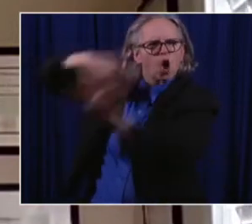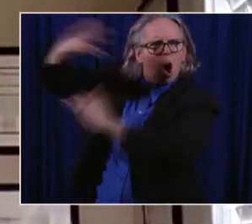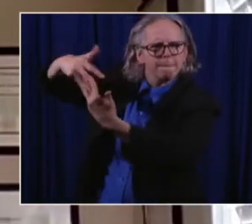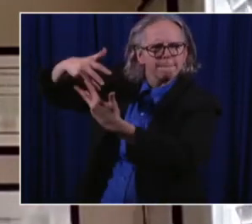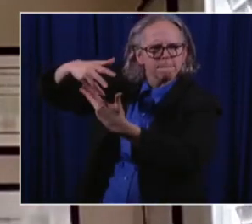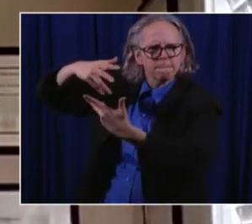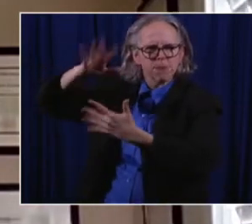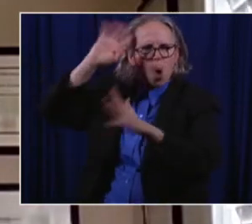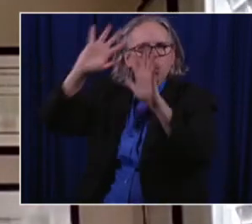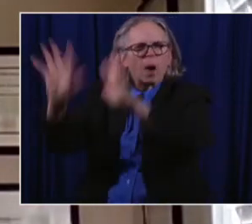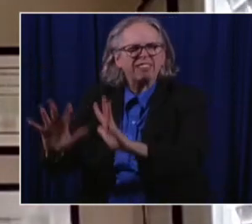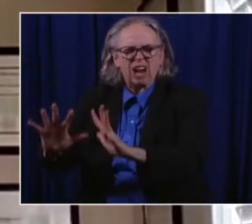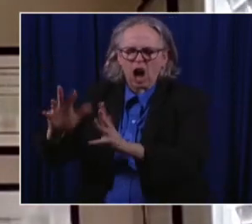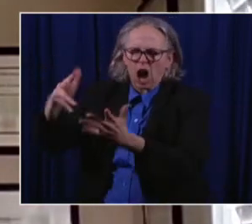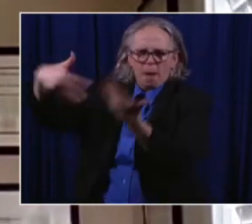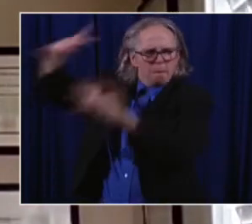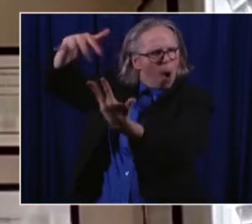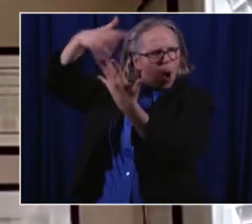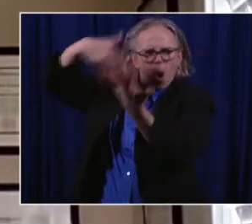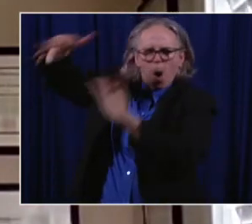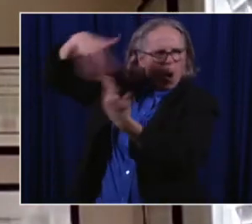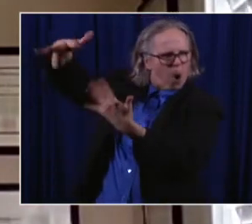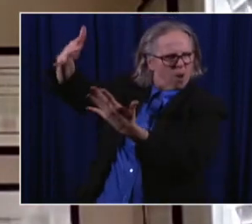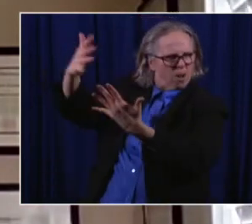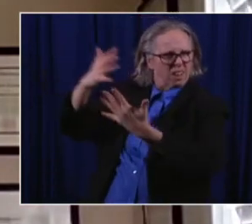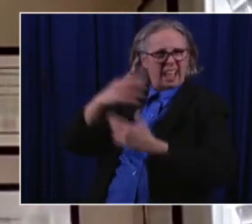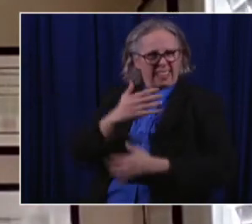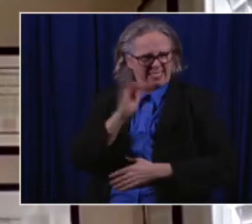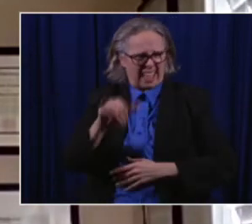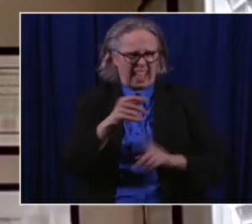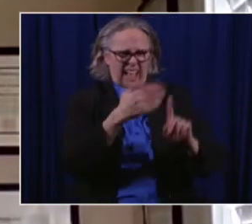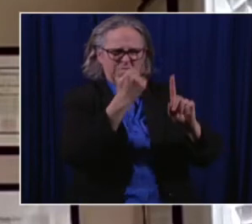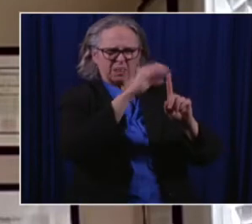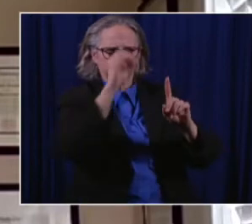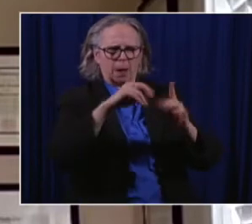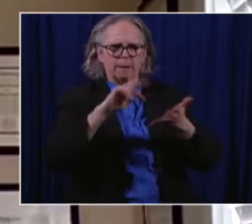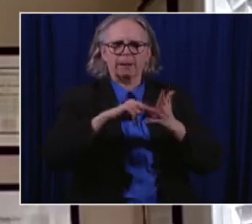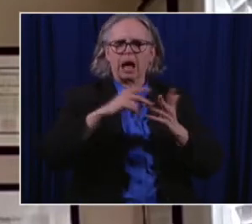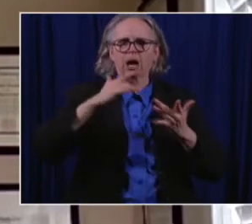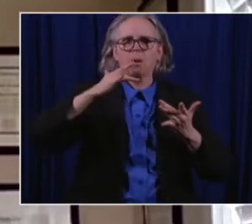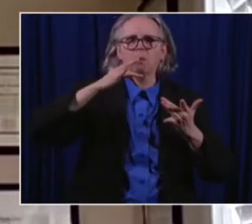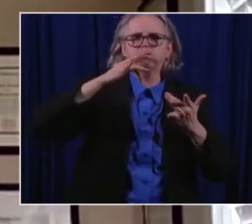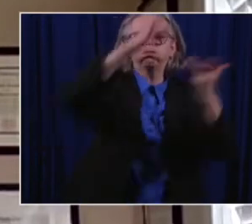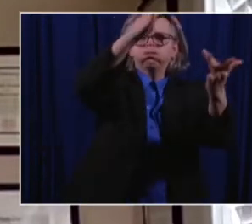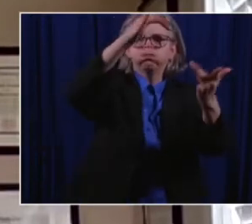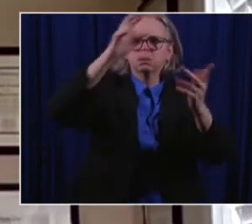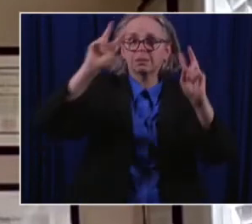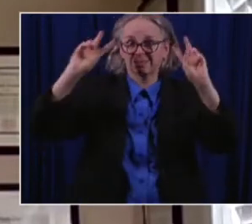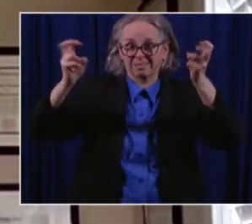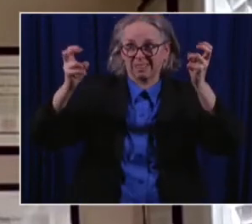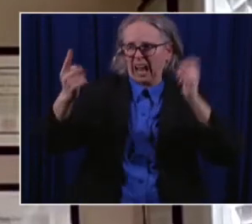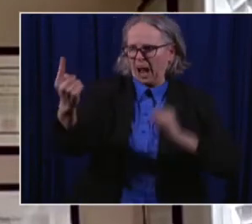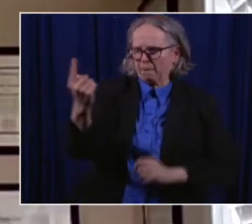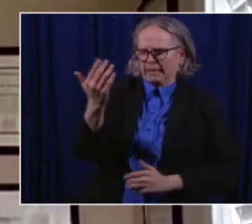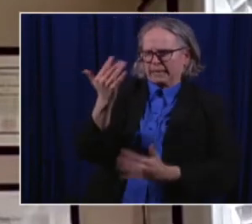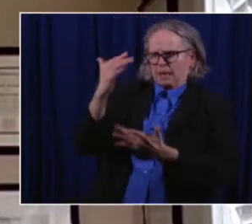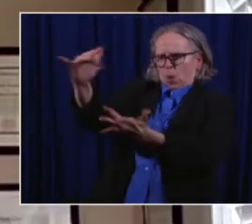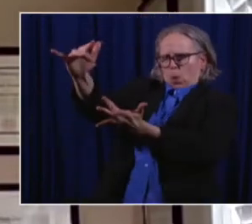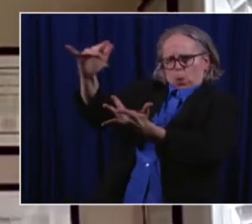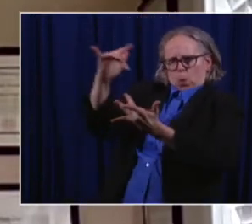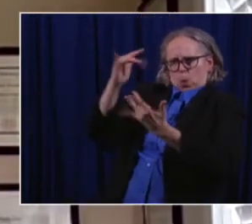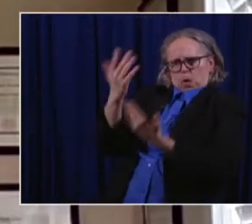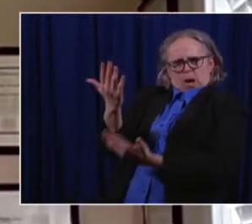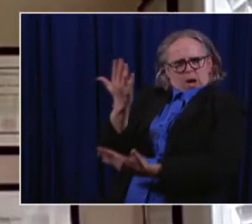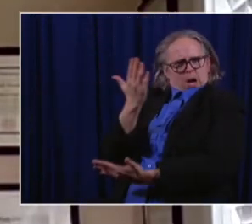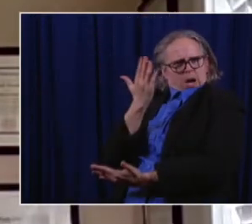15% is being in a tornado. Ohio is in a tornado. Now, not surprisingly, that